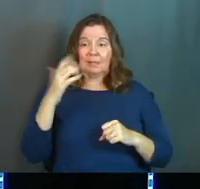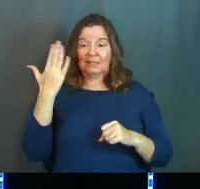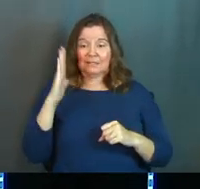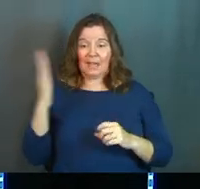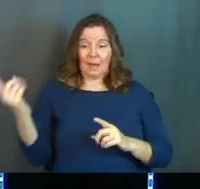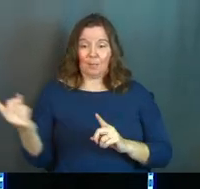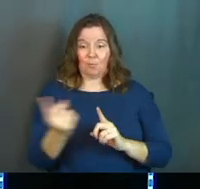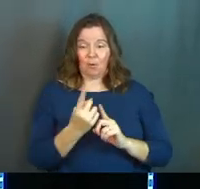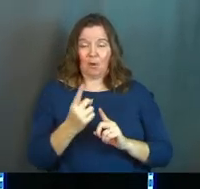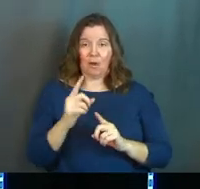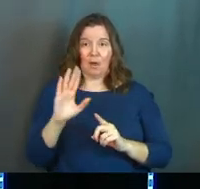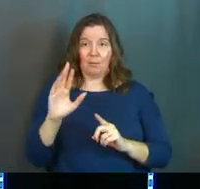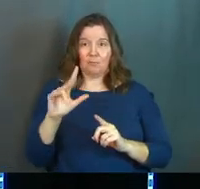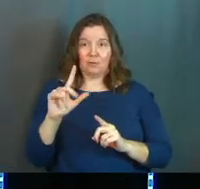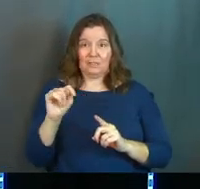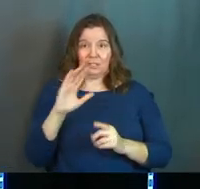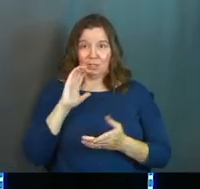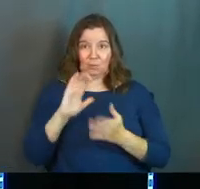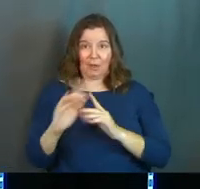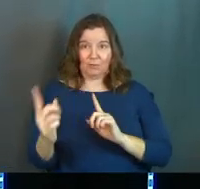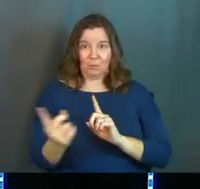Because God brought her there.